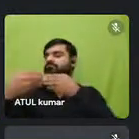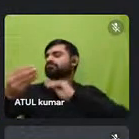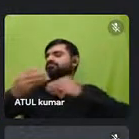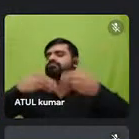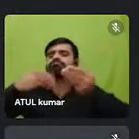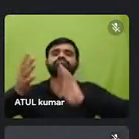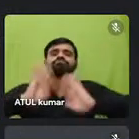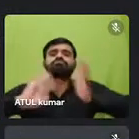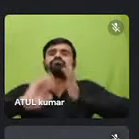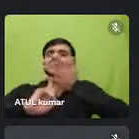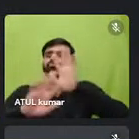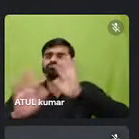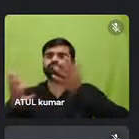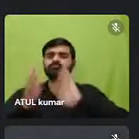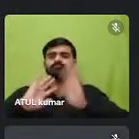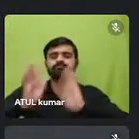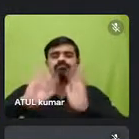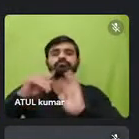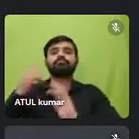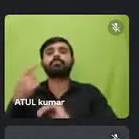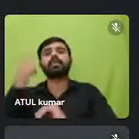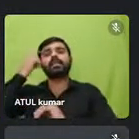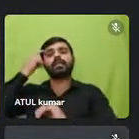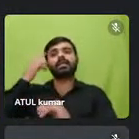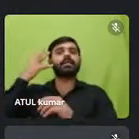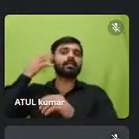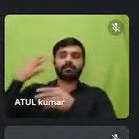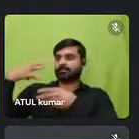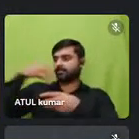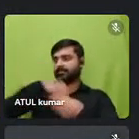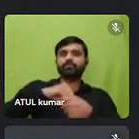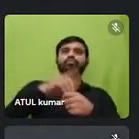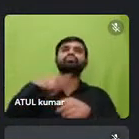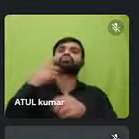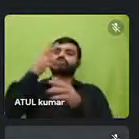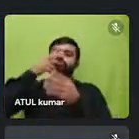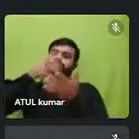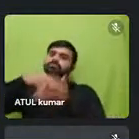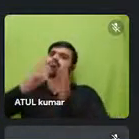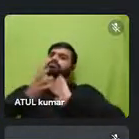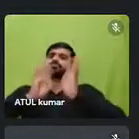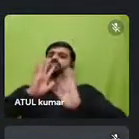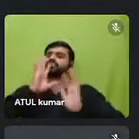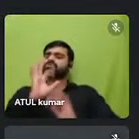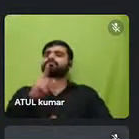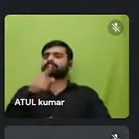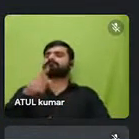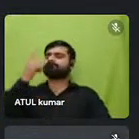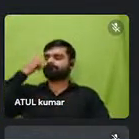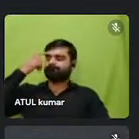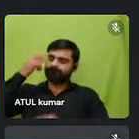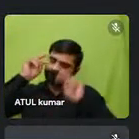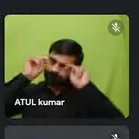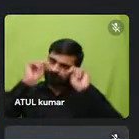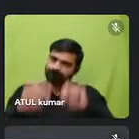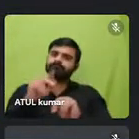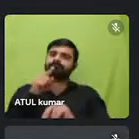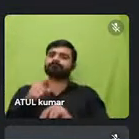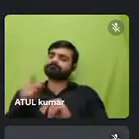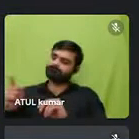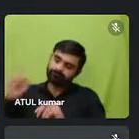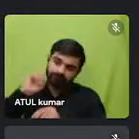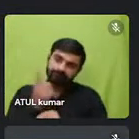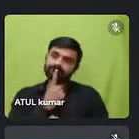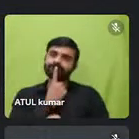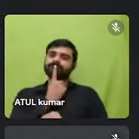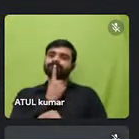signers. And I don't, you could think I'll get in a hearing person who can sign, but I actually think you need to get